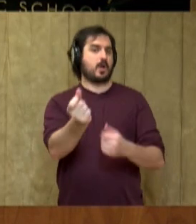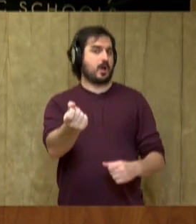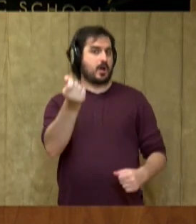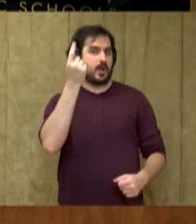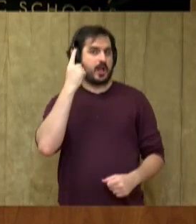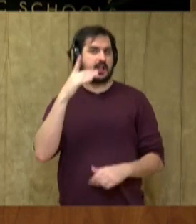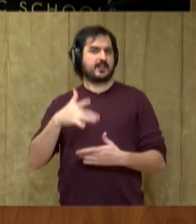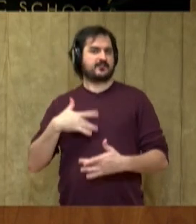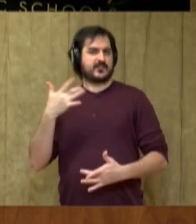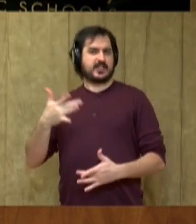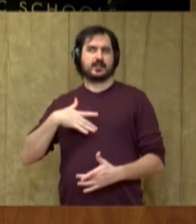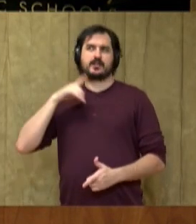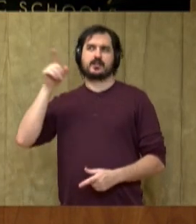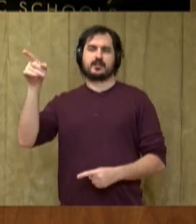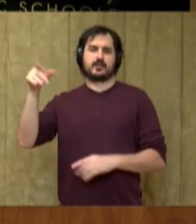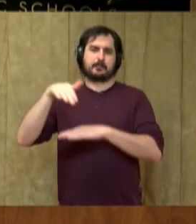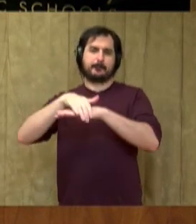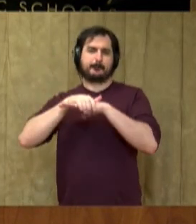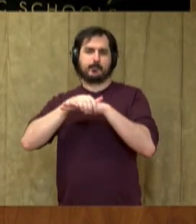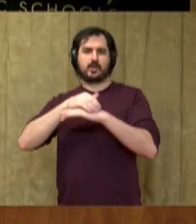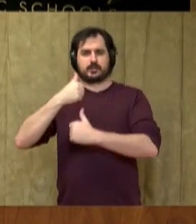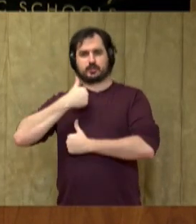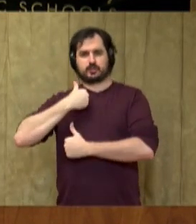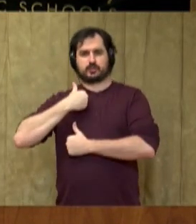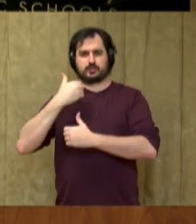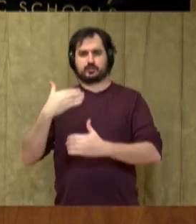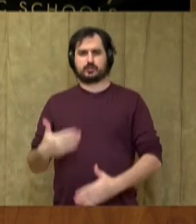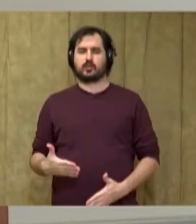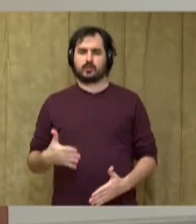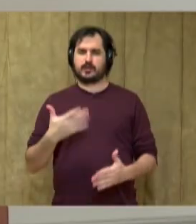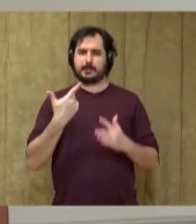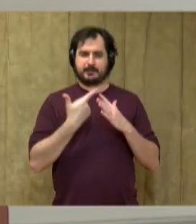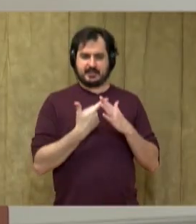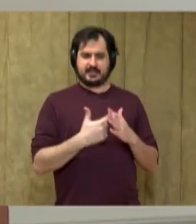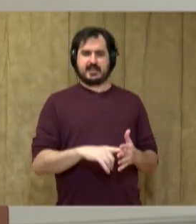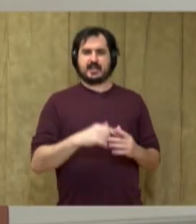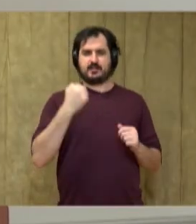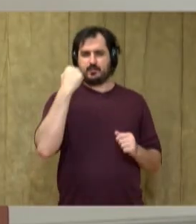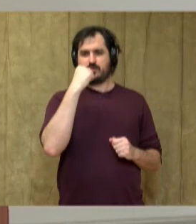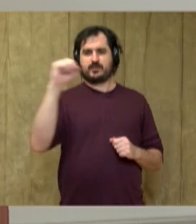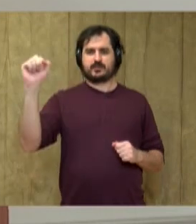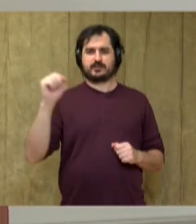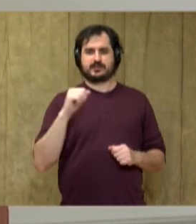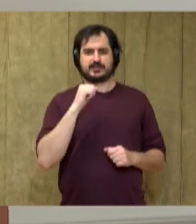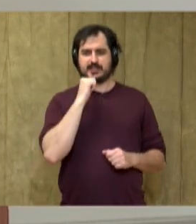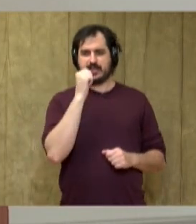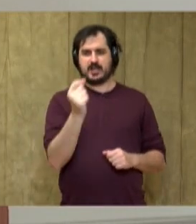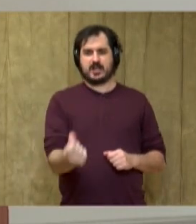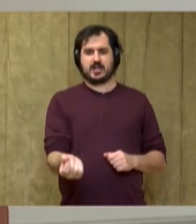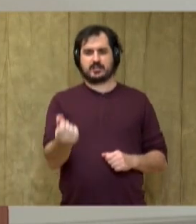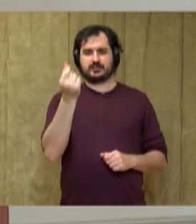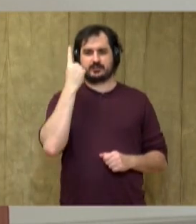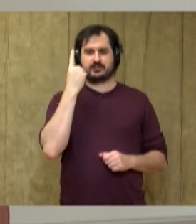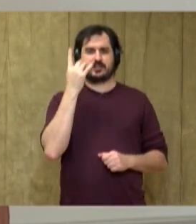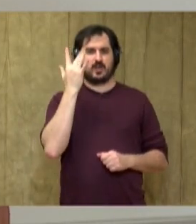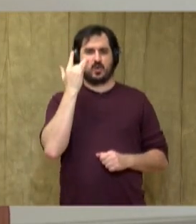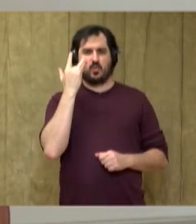and the British citizens during the early stages of the Revolution. They could not understand why the colonists did not want